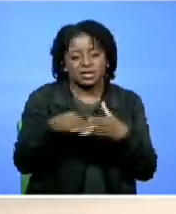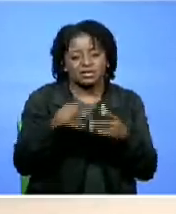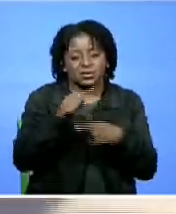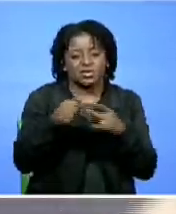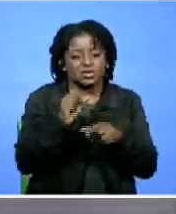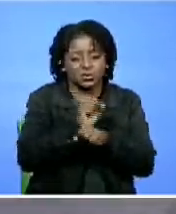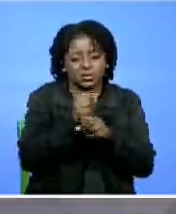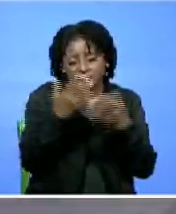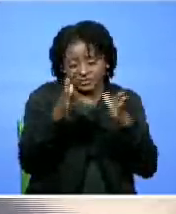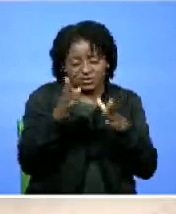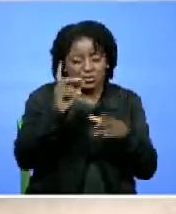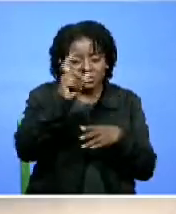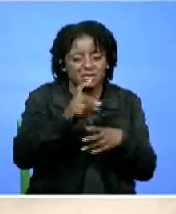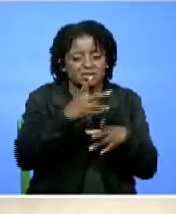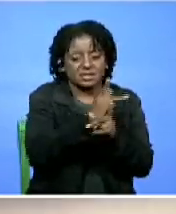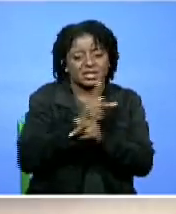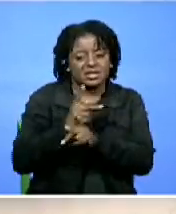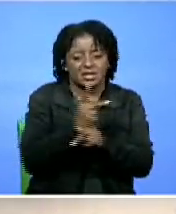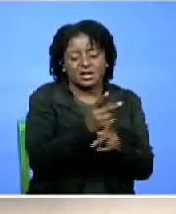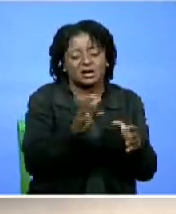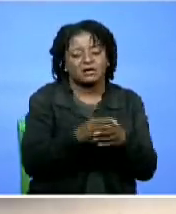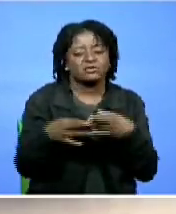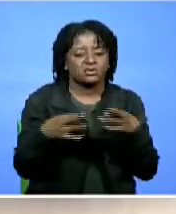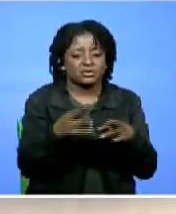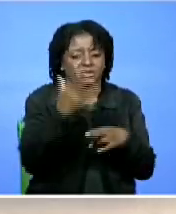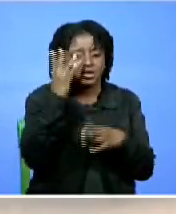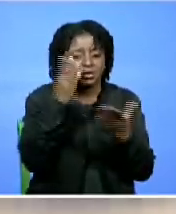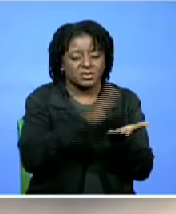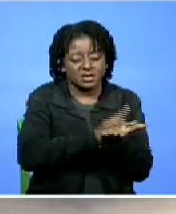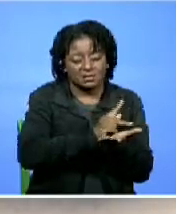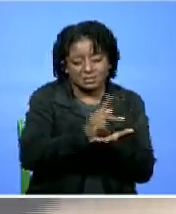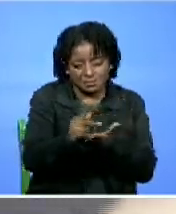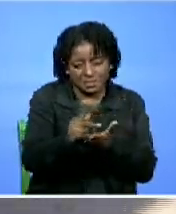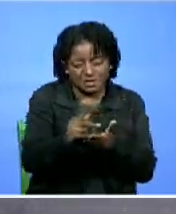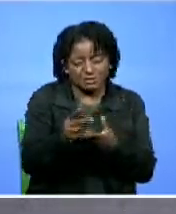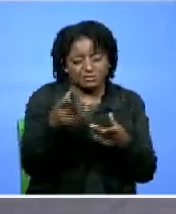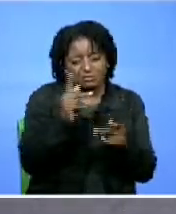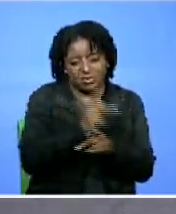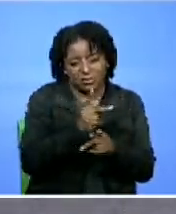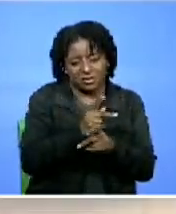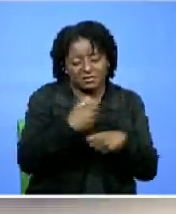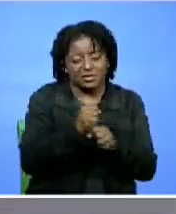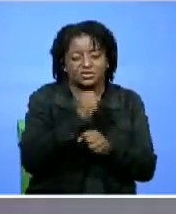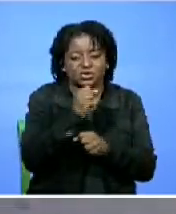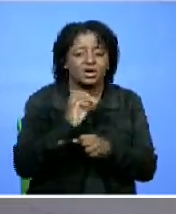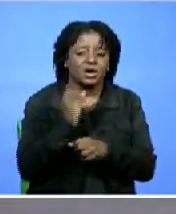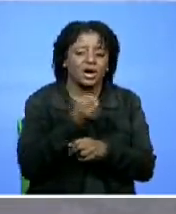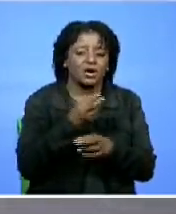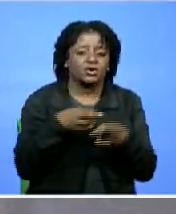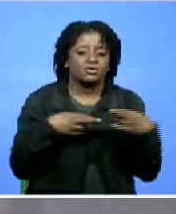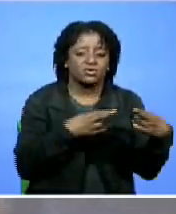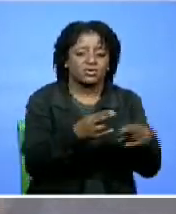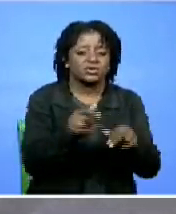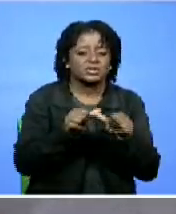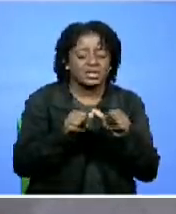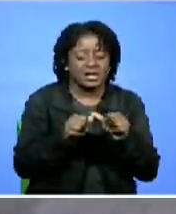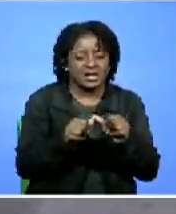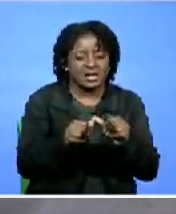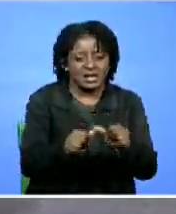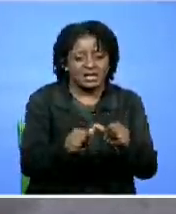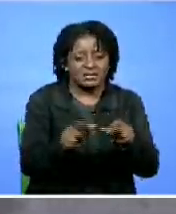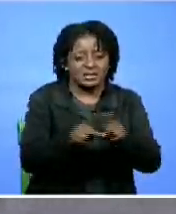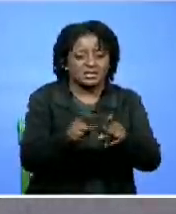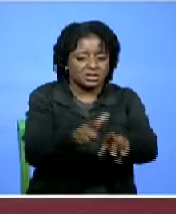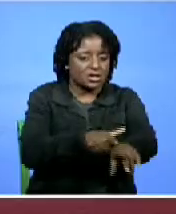care of these roads. They're going to be done properly, and we're going to have to ensure that our roads last as long as